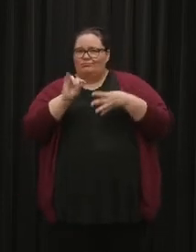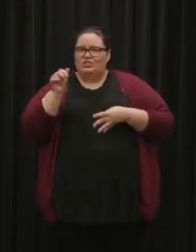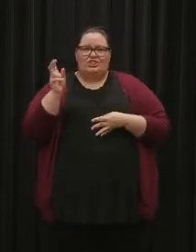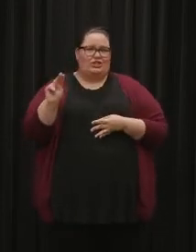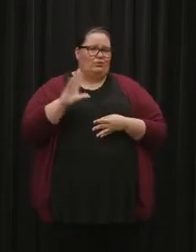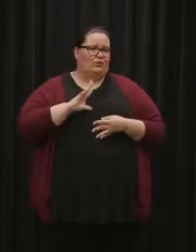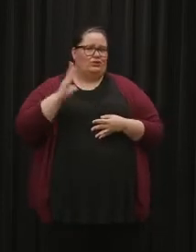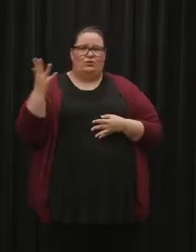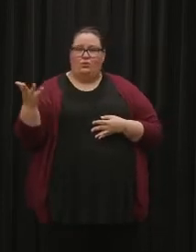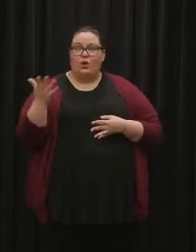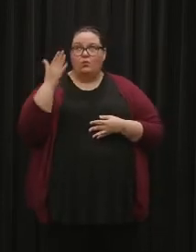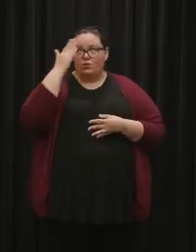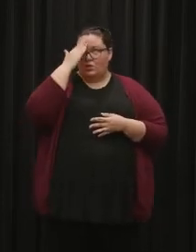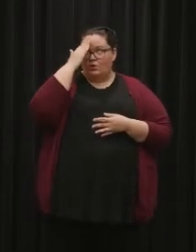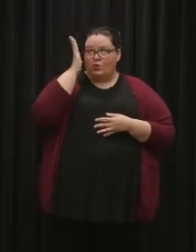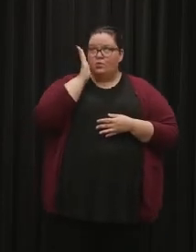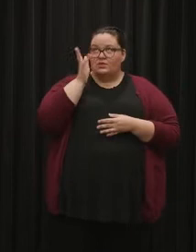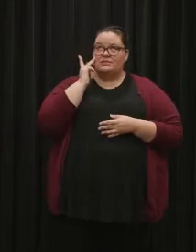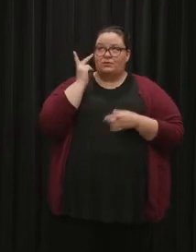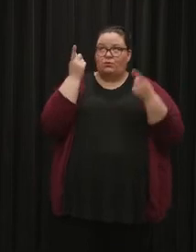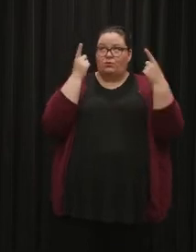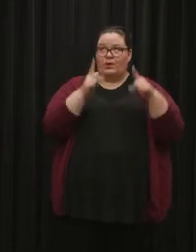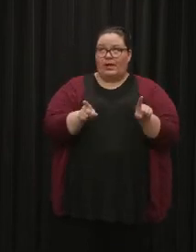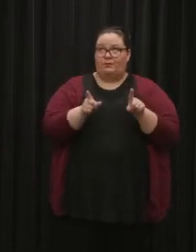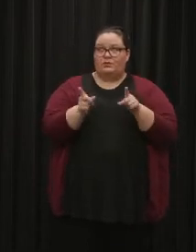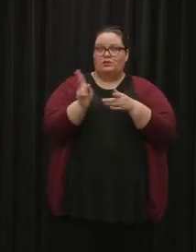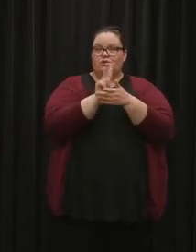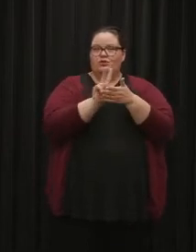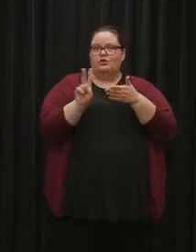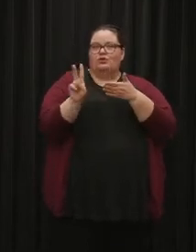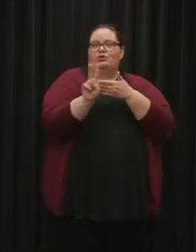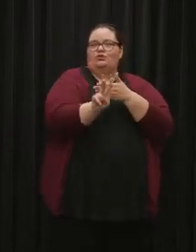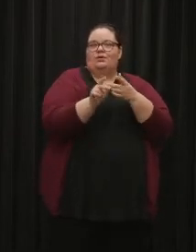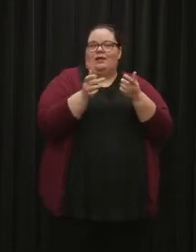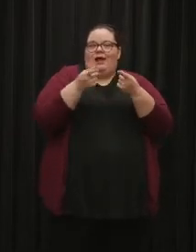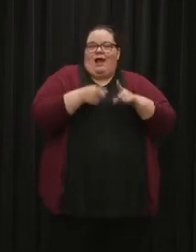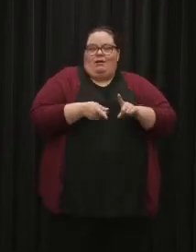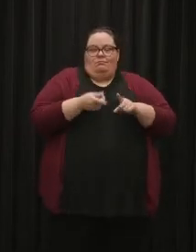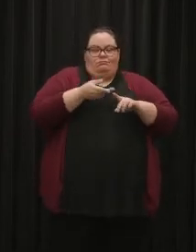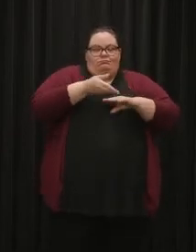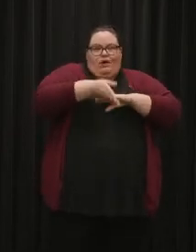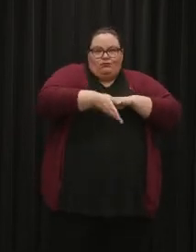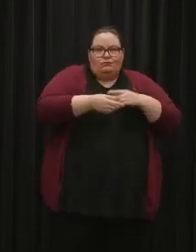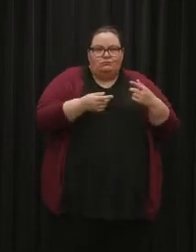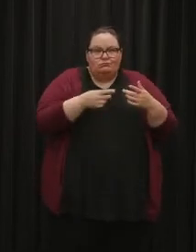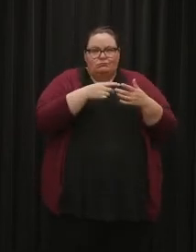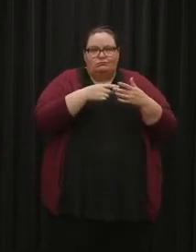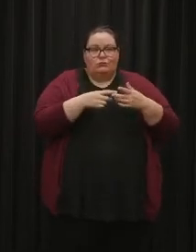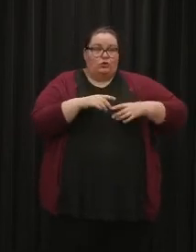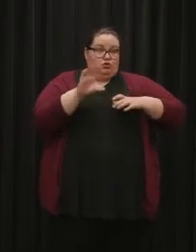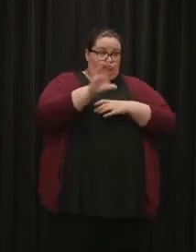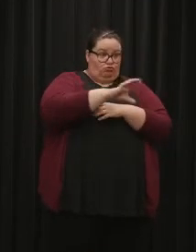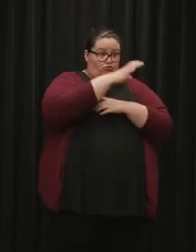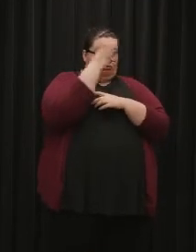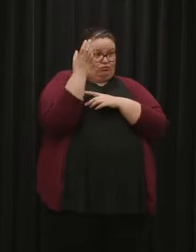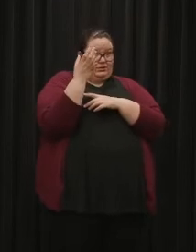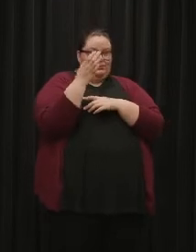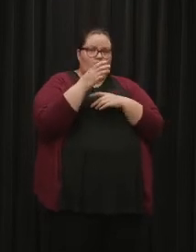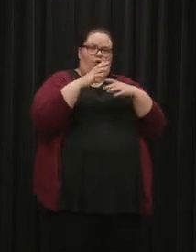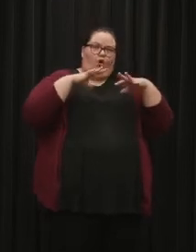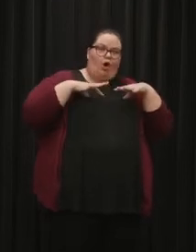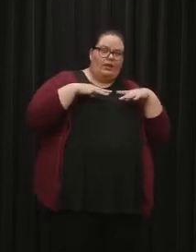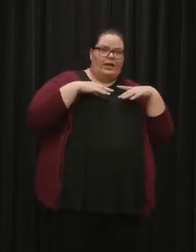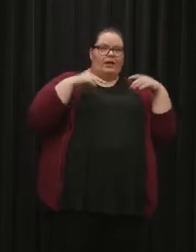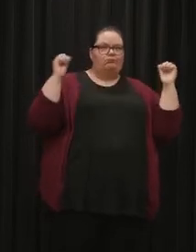the holidays, because we know that we'll see the effects of what people are doing within a 2-week period of those